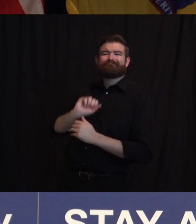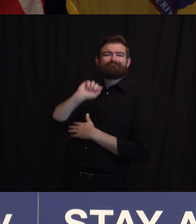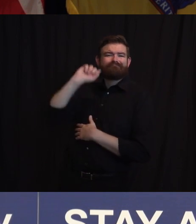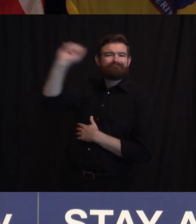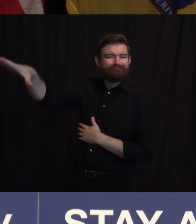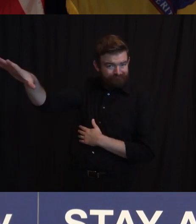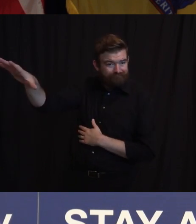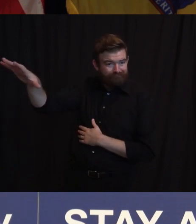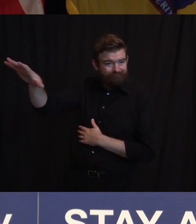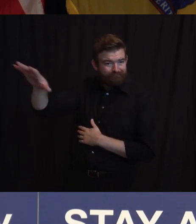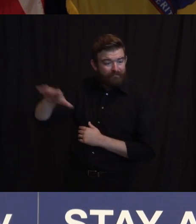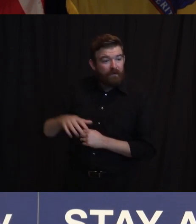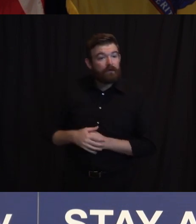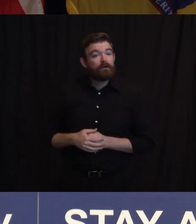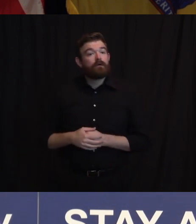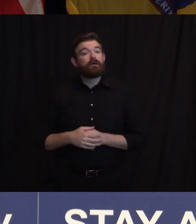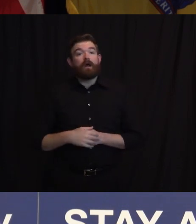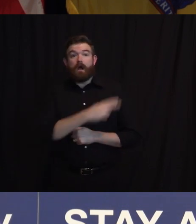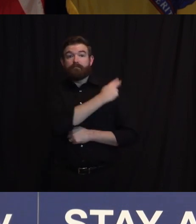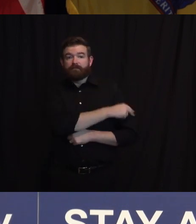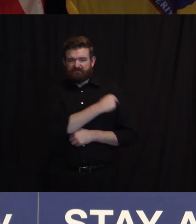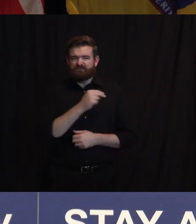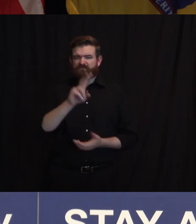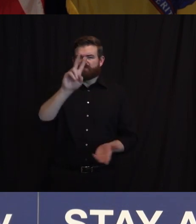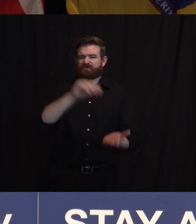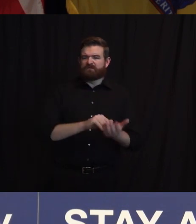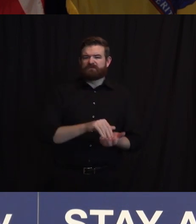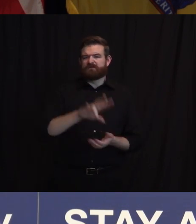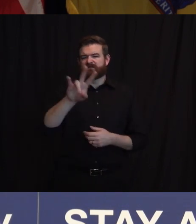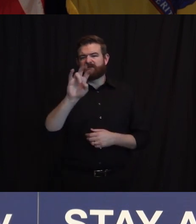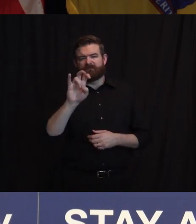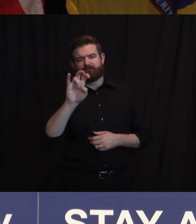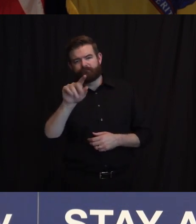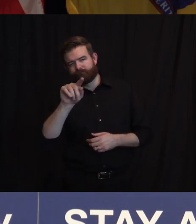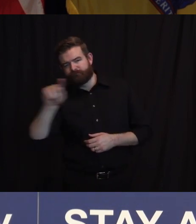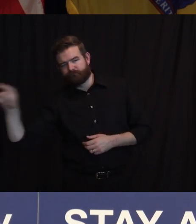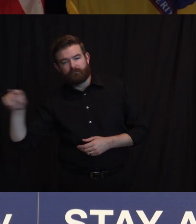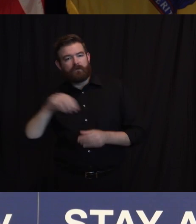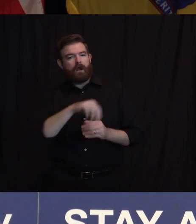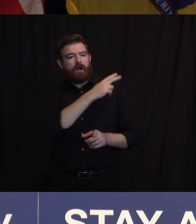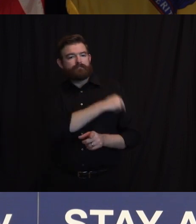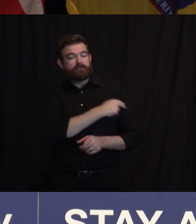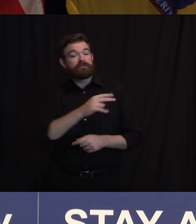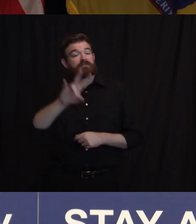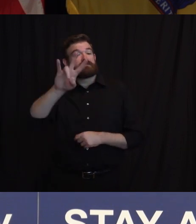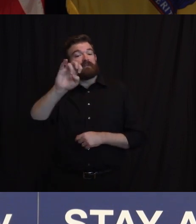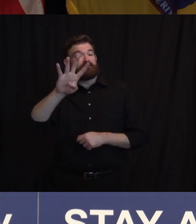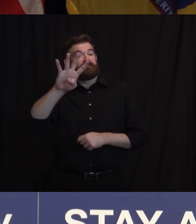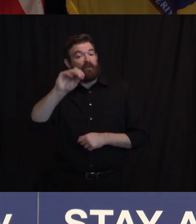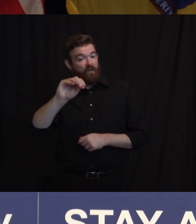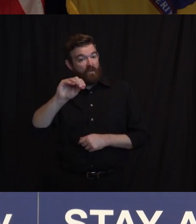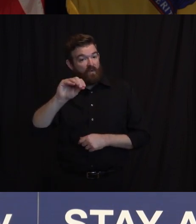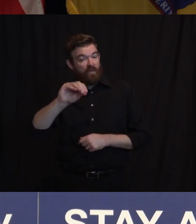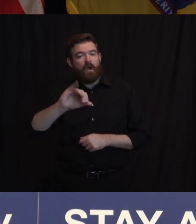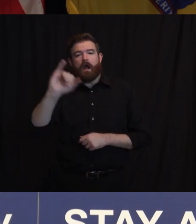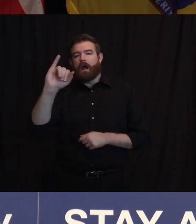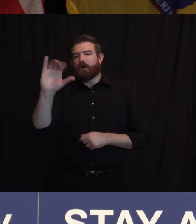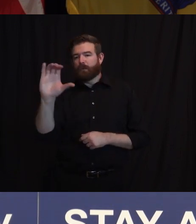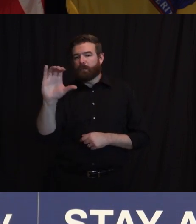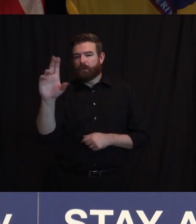reported 2,797 hospitalizations, with 740 individuals in critical care